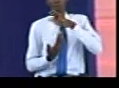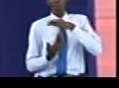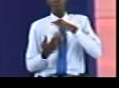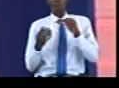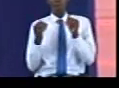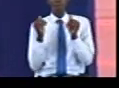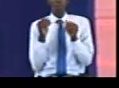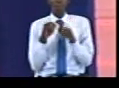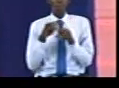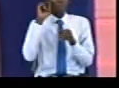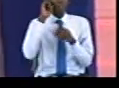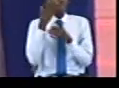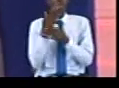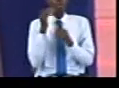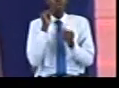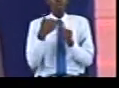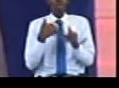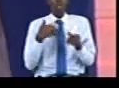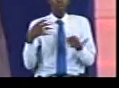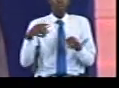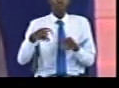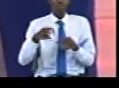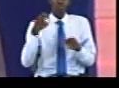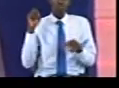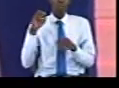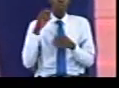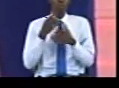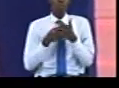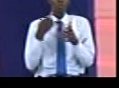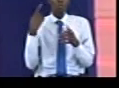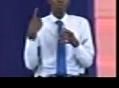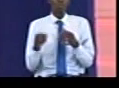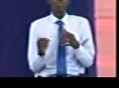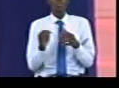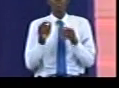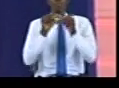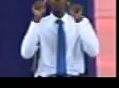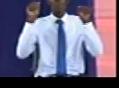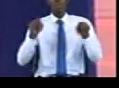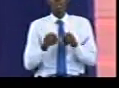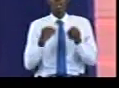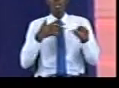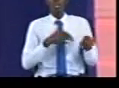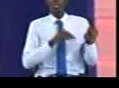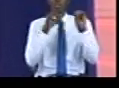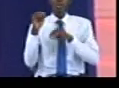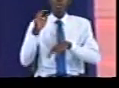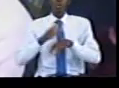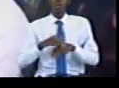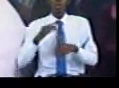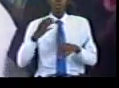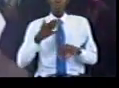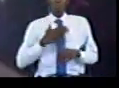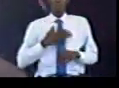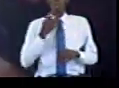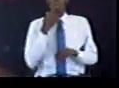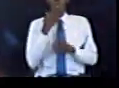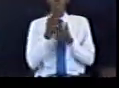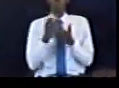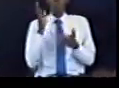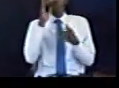the tongs from off the altar, and he laid it upon my mouth. Something will happen today.